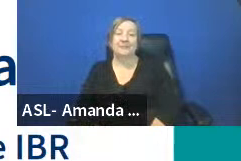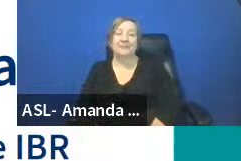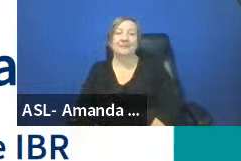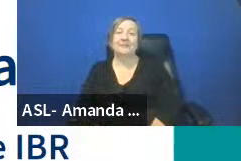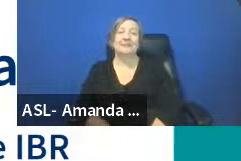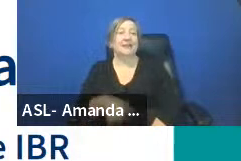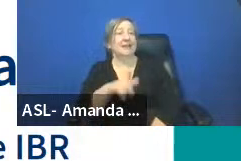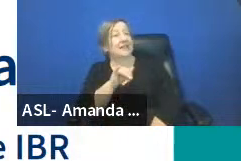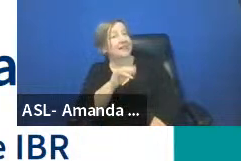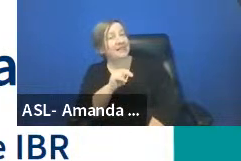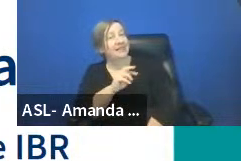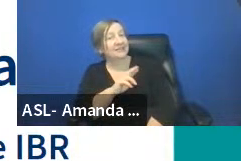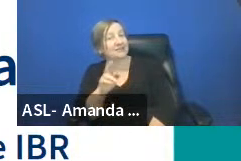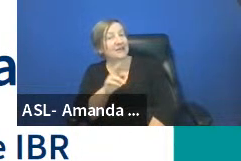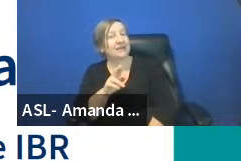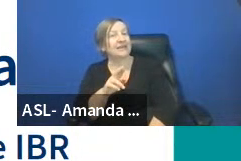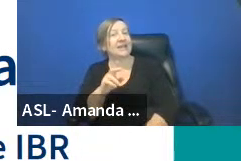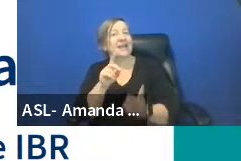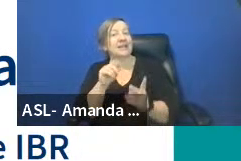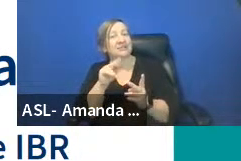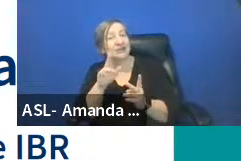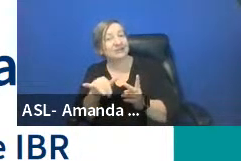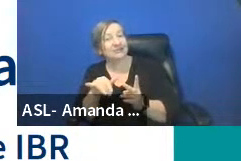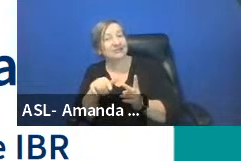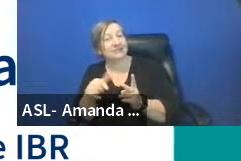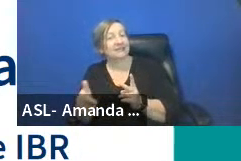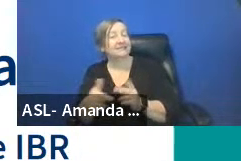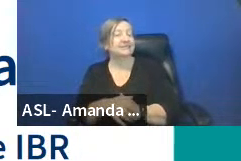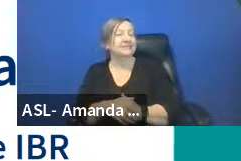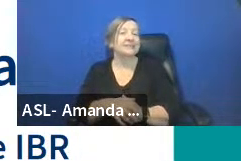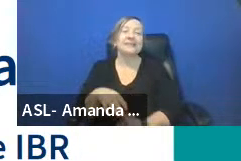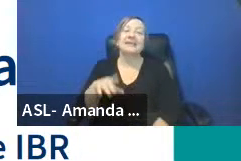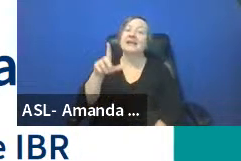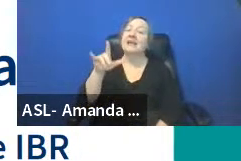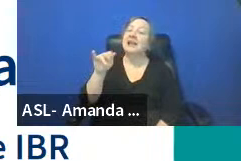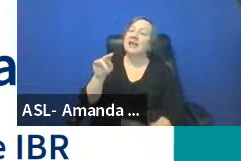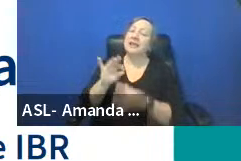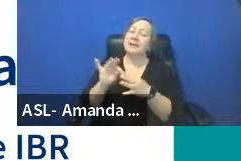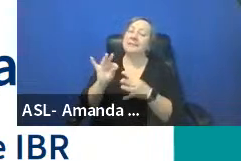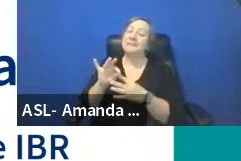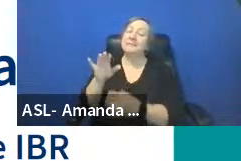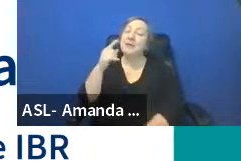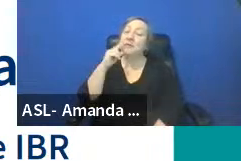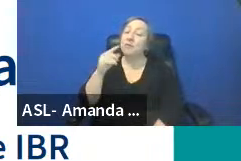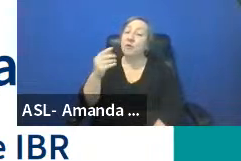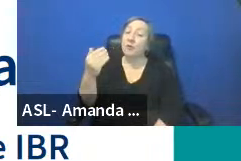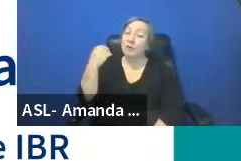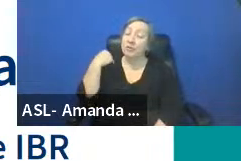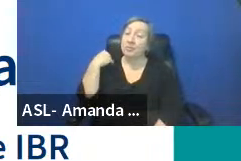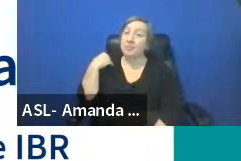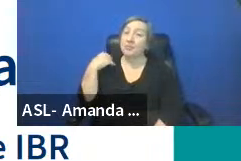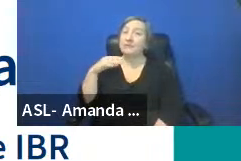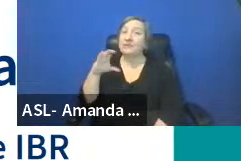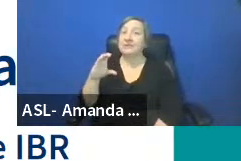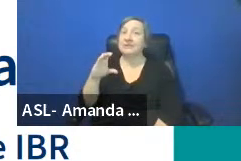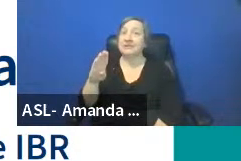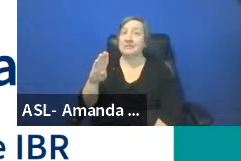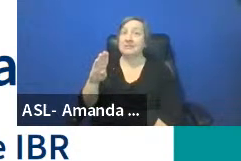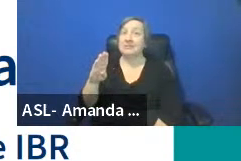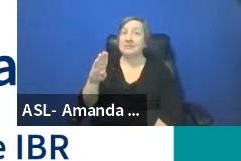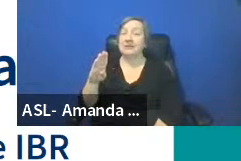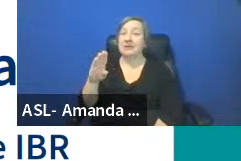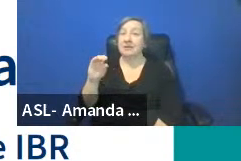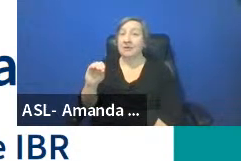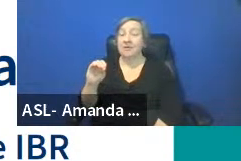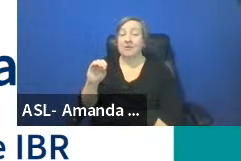Lynn's ready. Oh, and Darcy then next. Thank you. For the previous round of CBO mini grants,